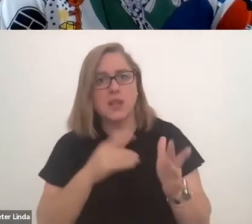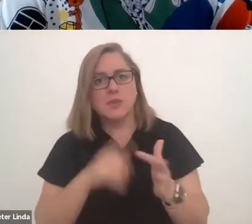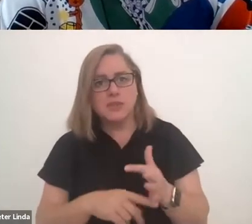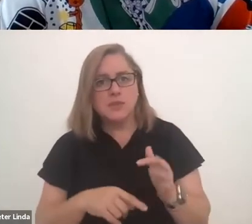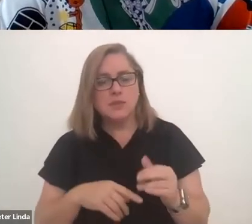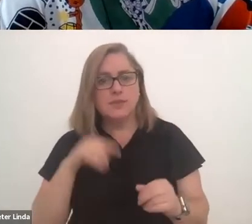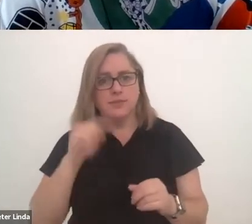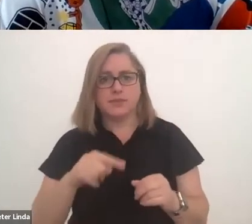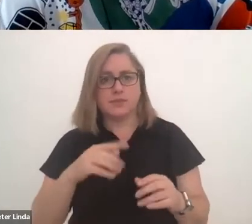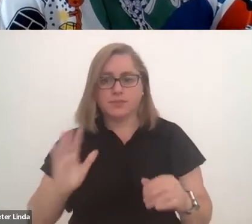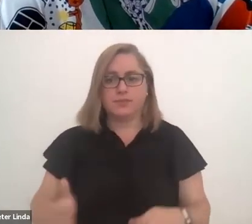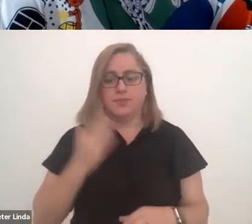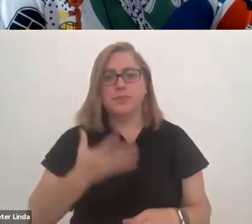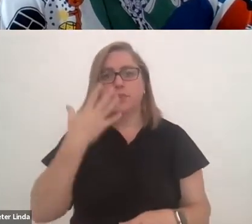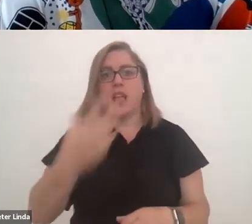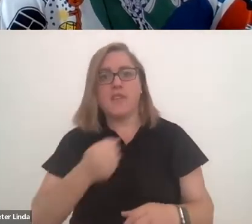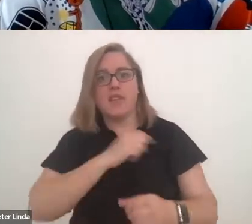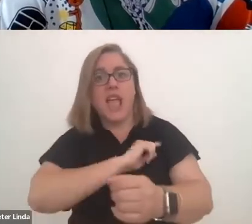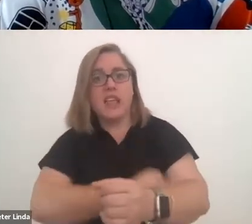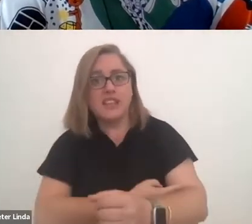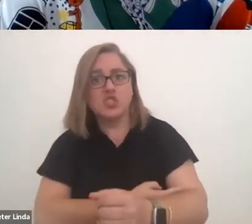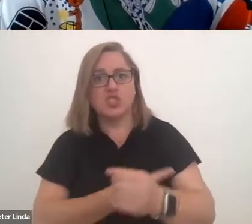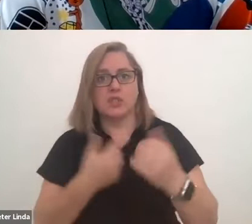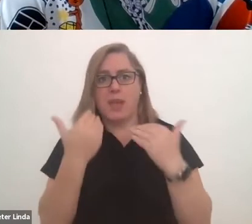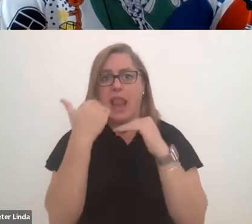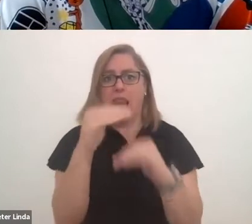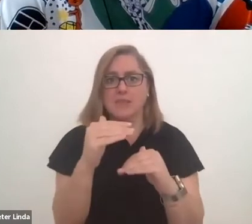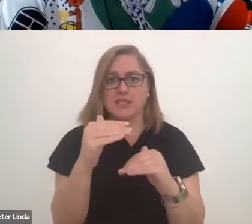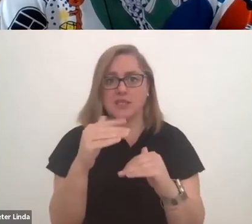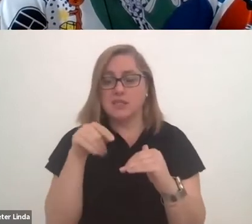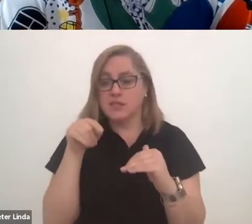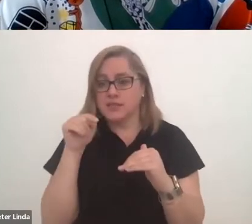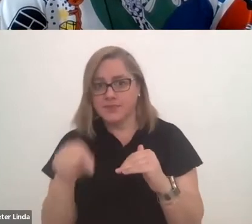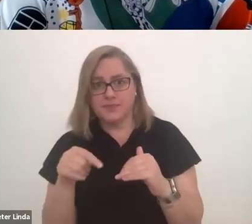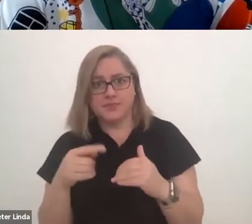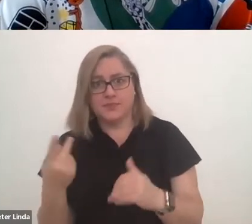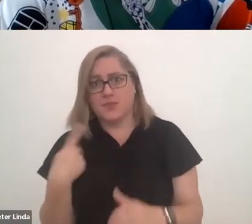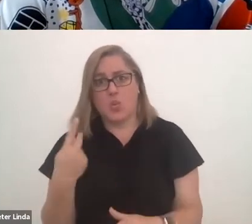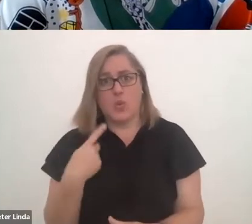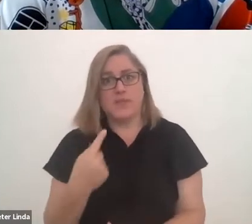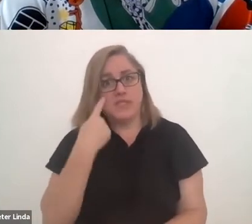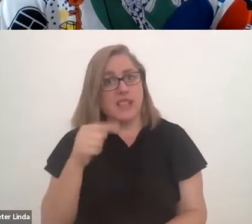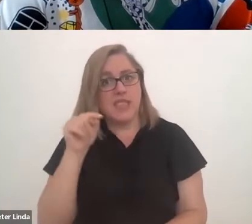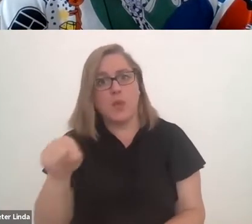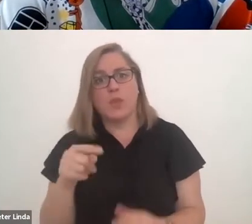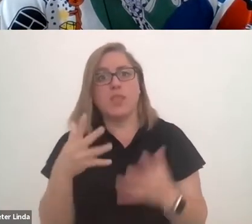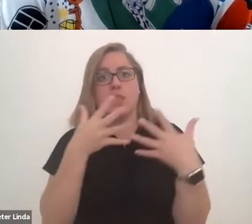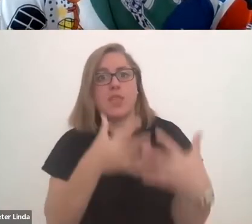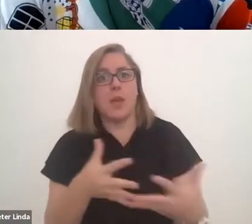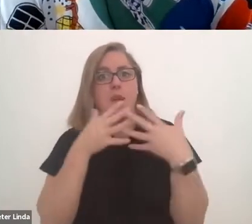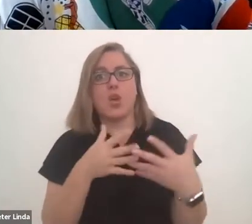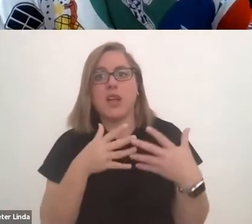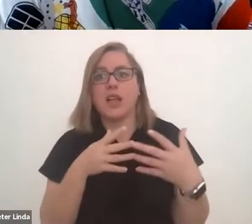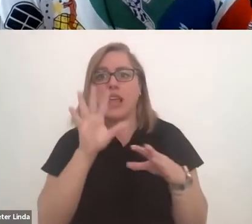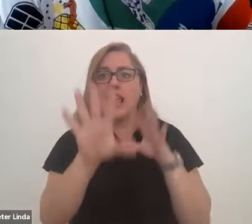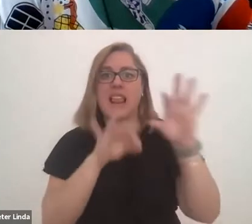have a finite amount of energy, is that better spent? And I mean, we've seen that more clearly with this US election than maybe anything.